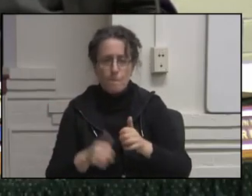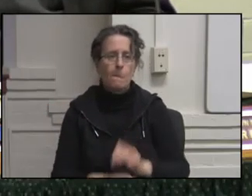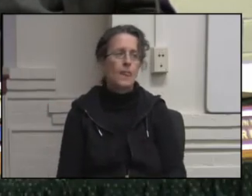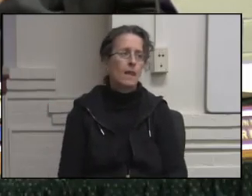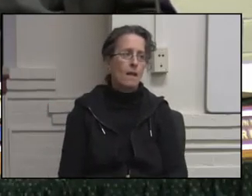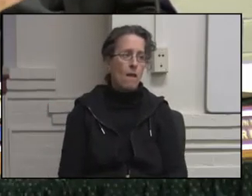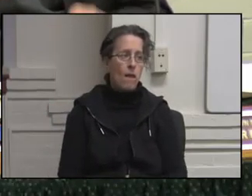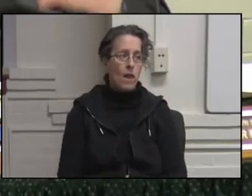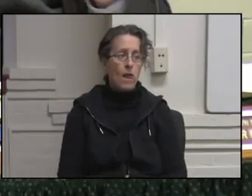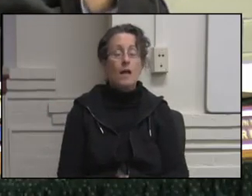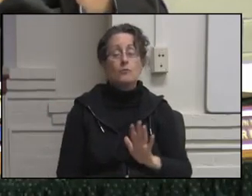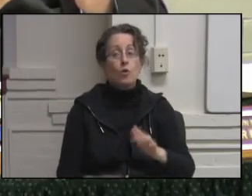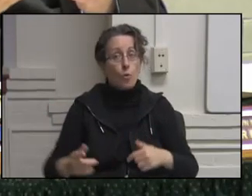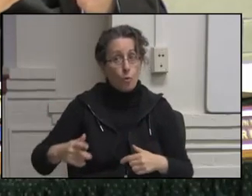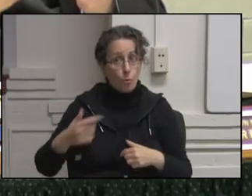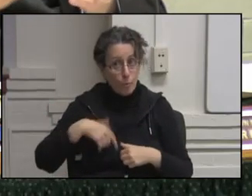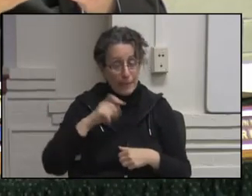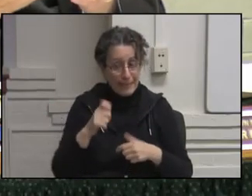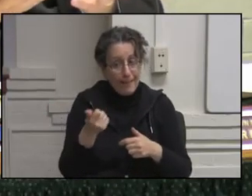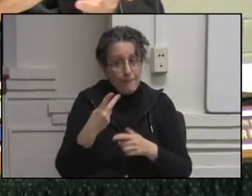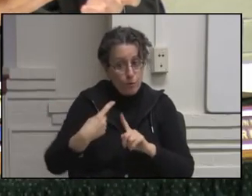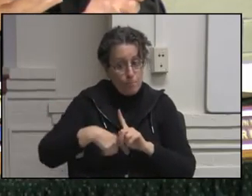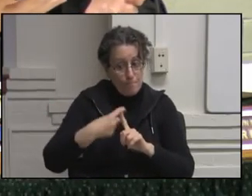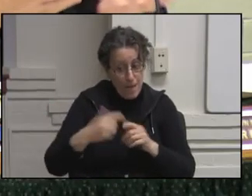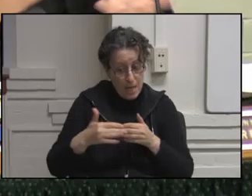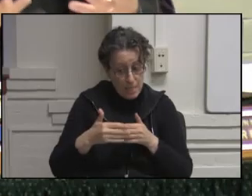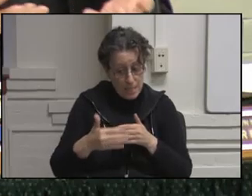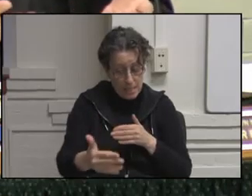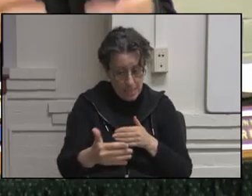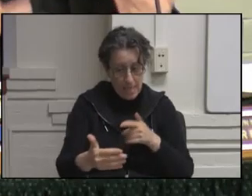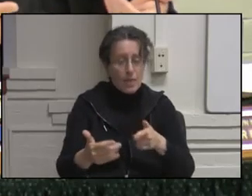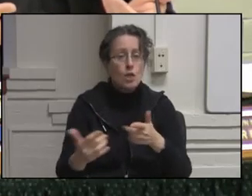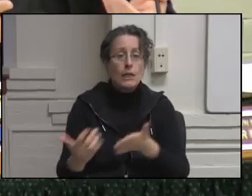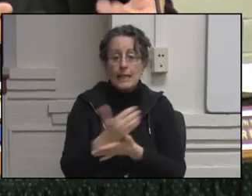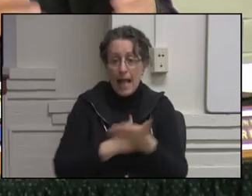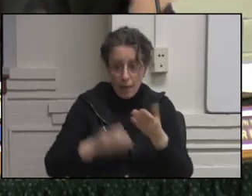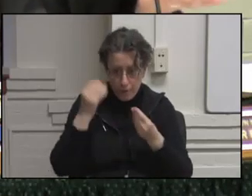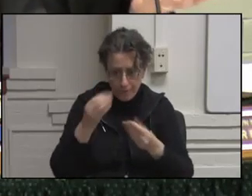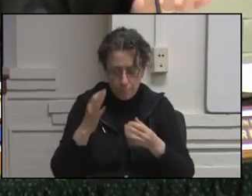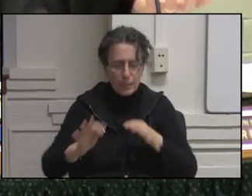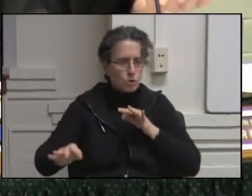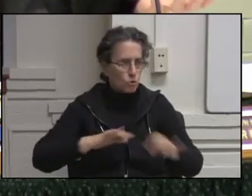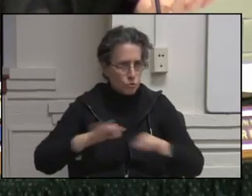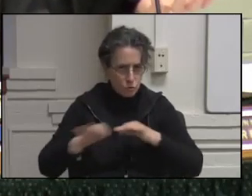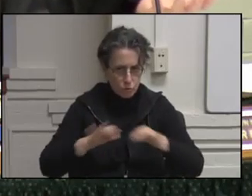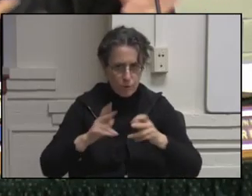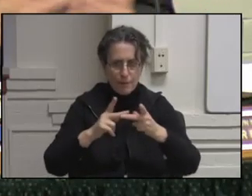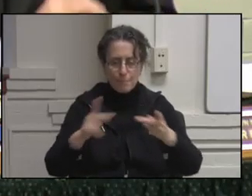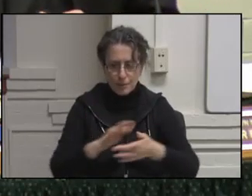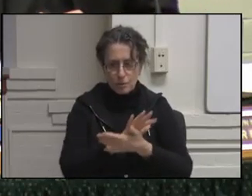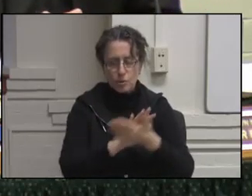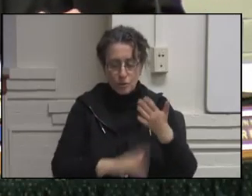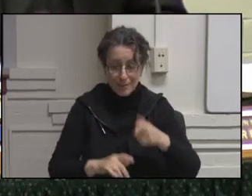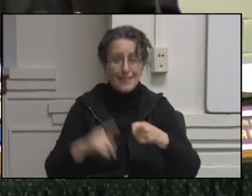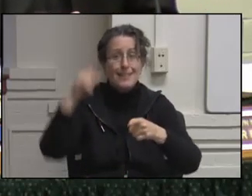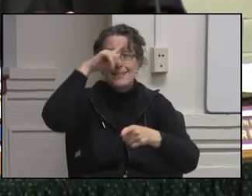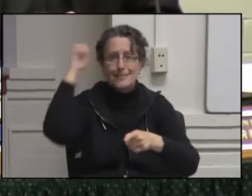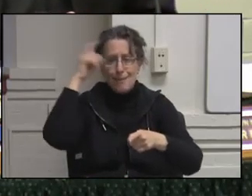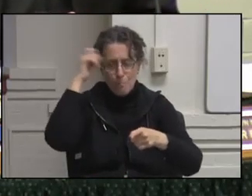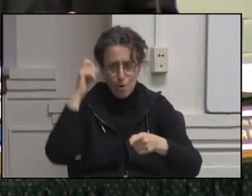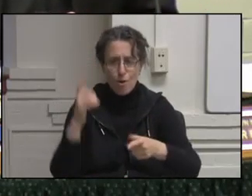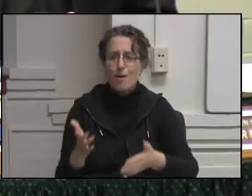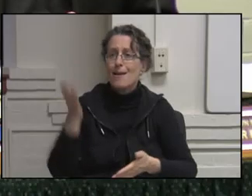developing that scope of this position in such a way that you'd be able to make an informed decision about this sometime in the middle of the summer. Great,